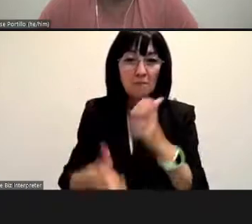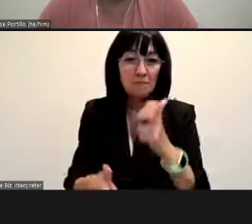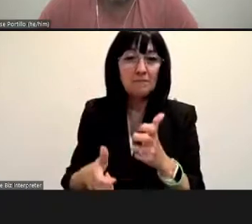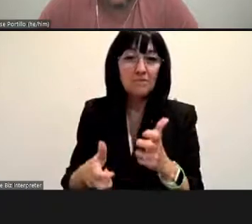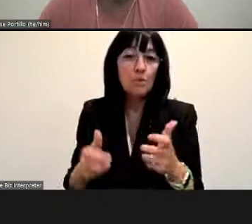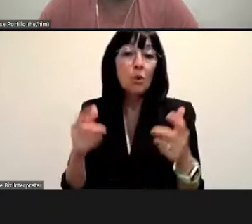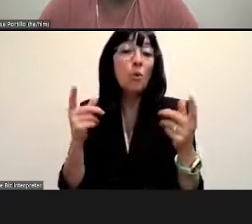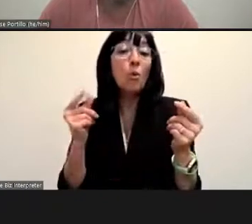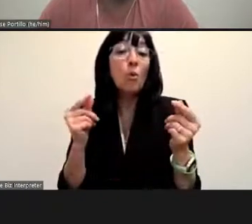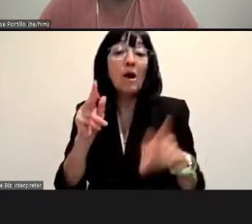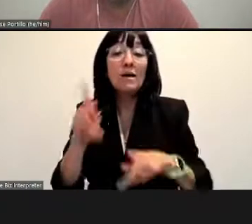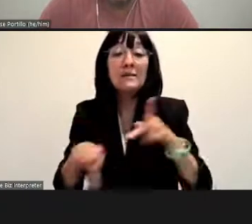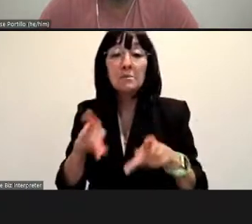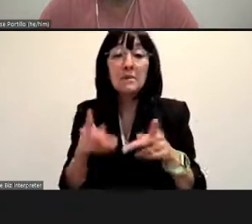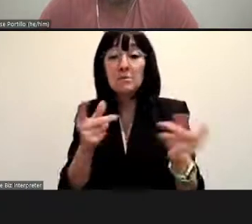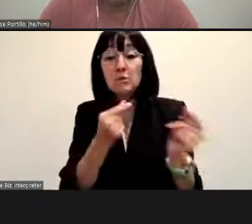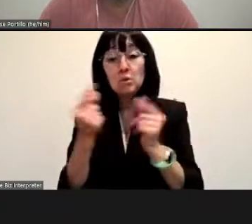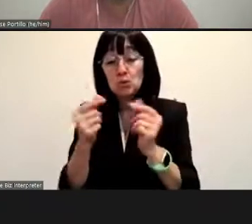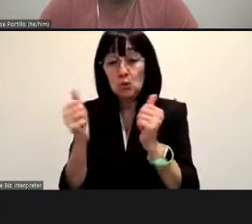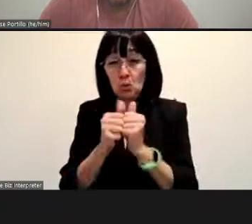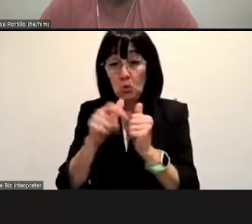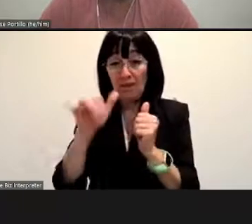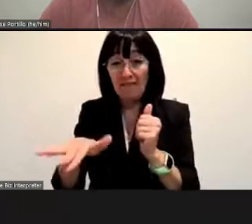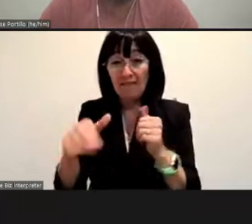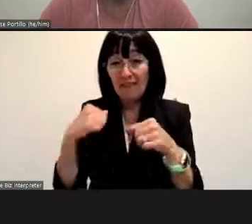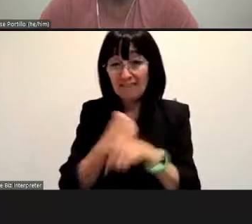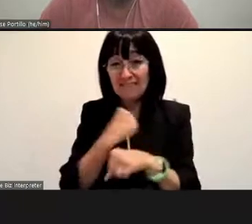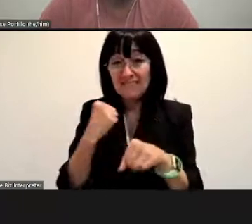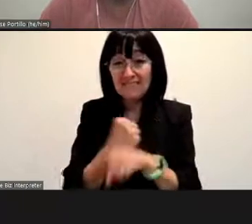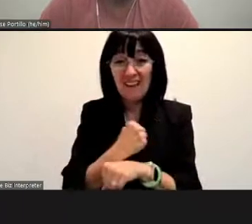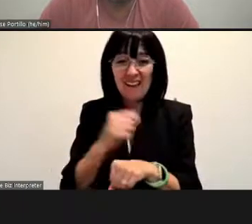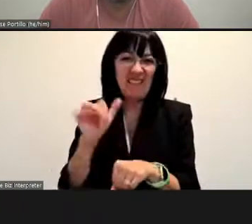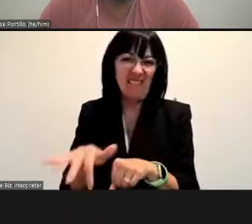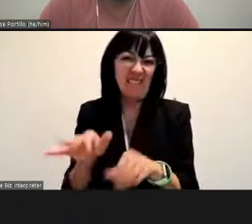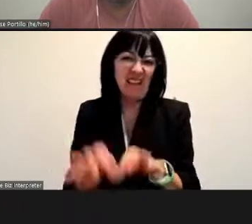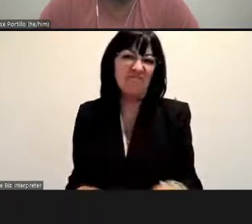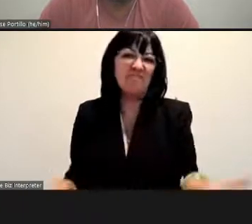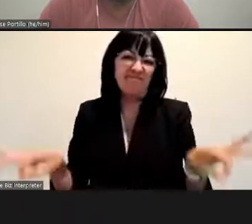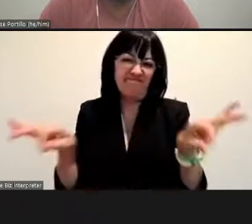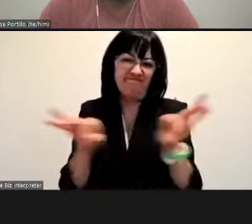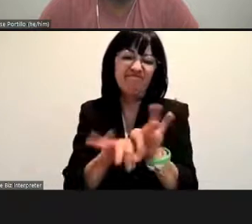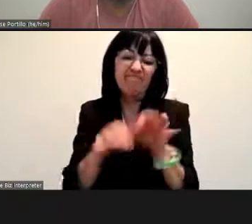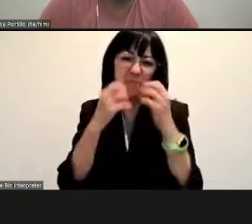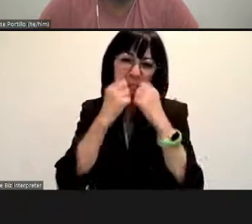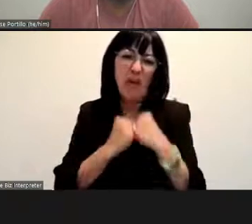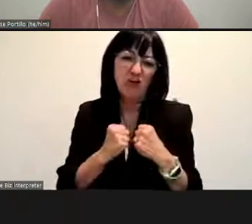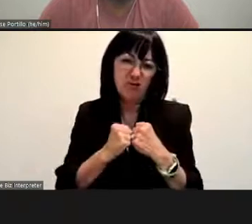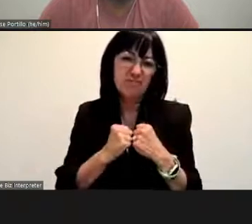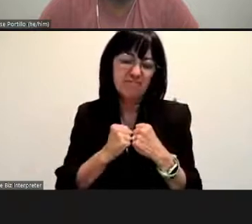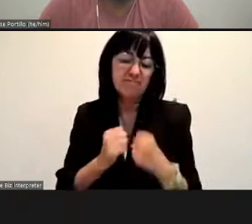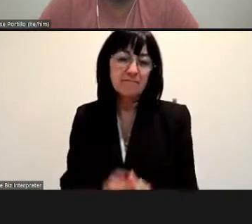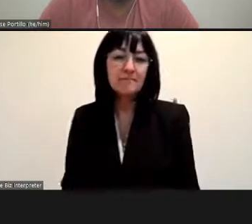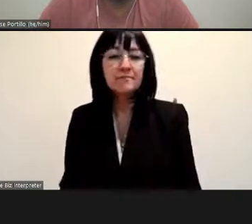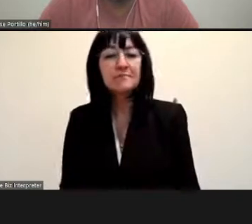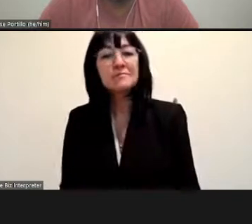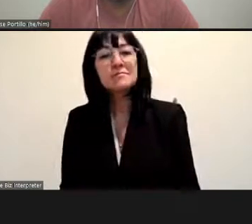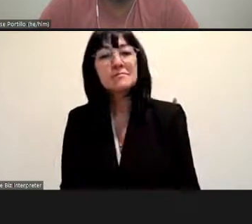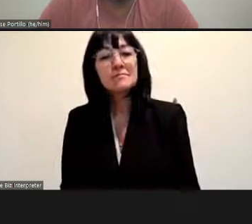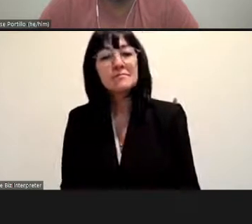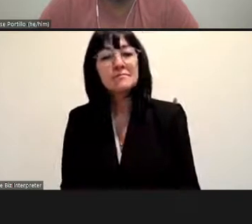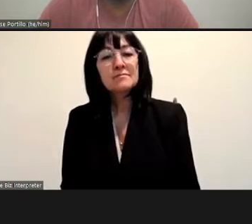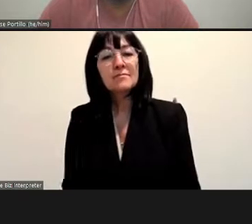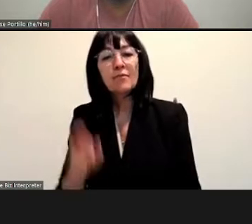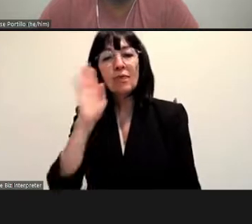data that matters. So we're going to do three